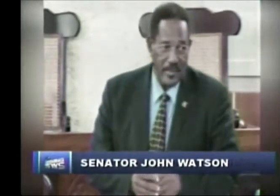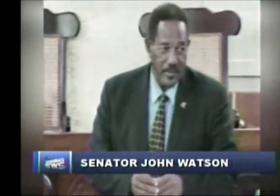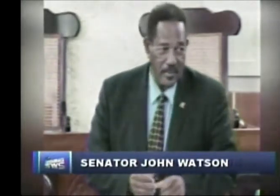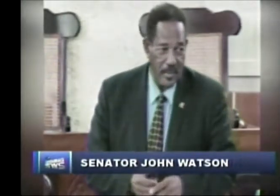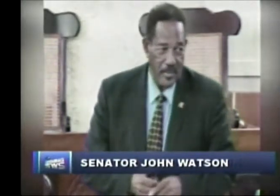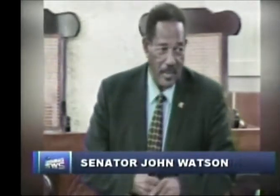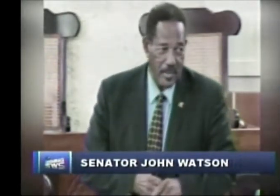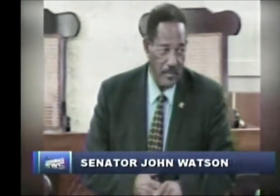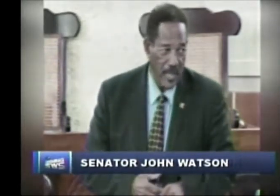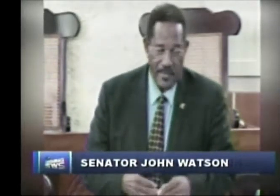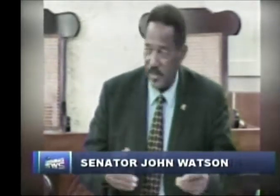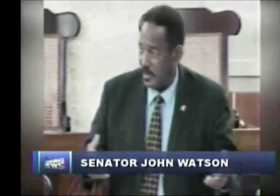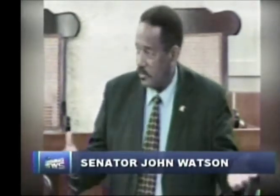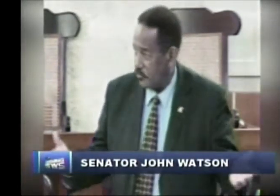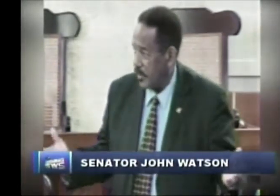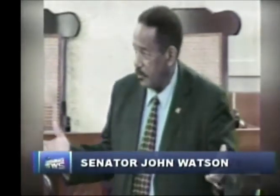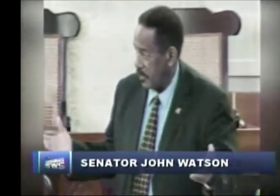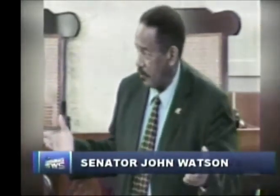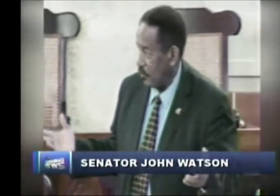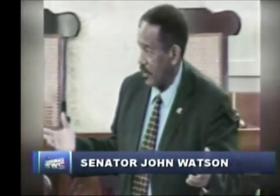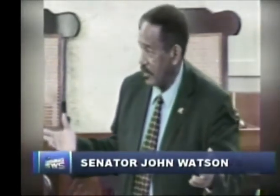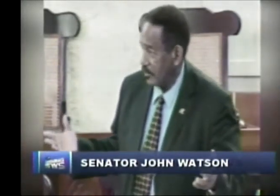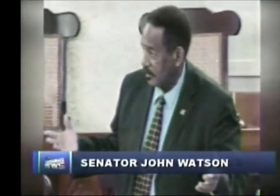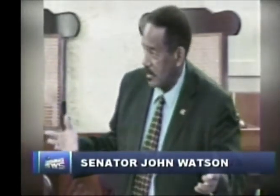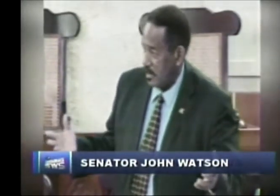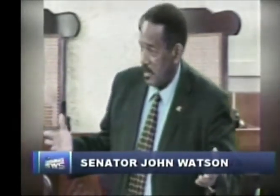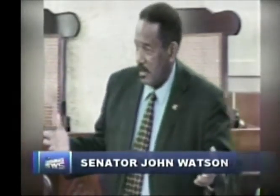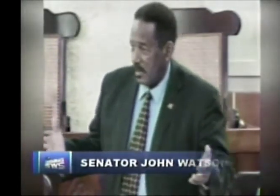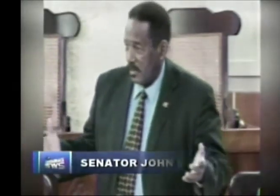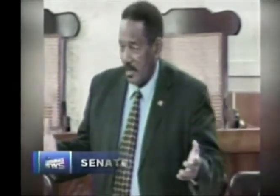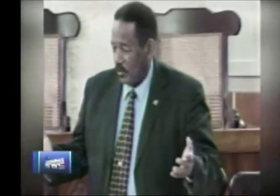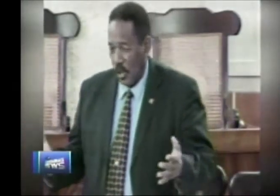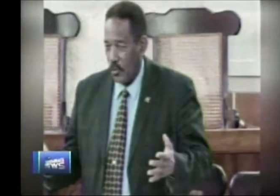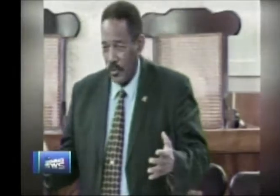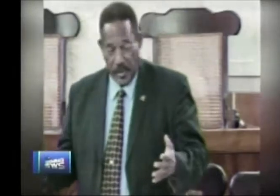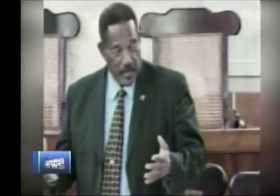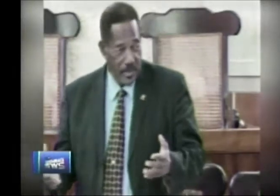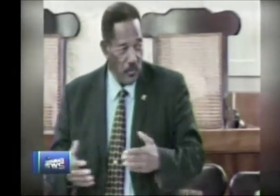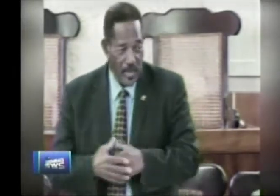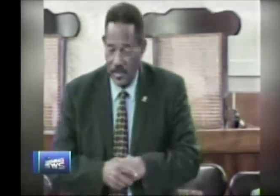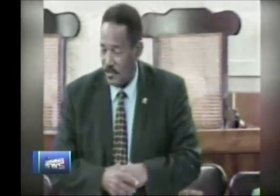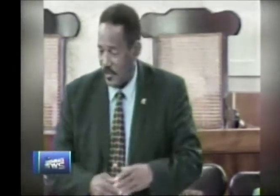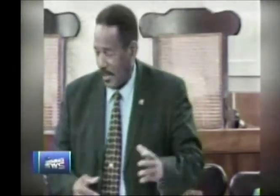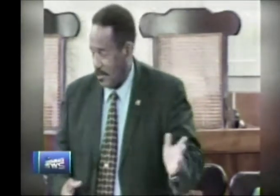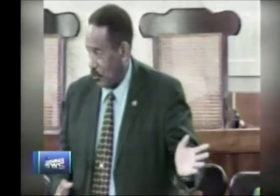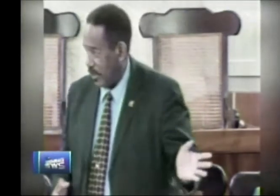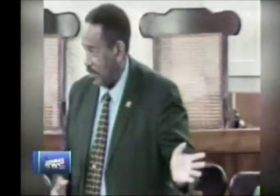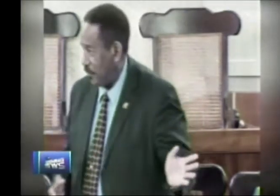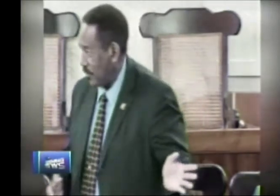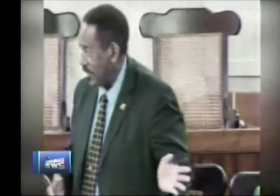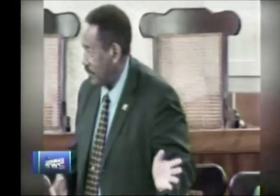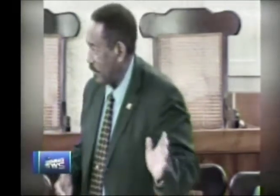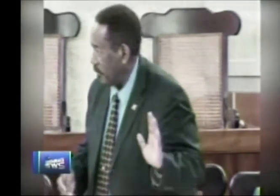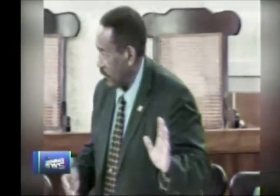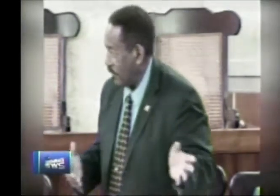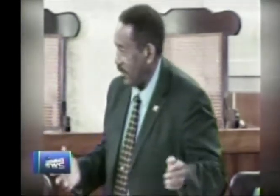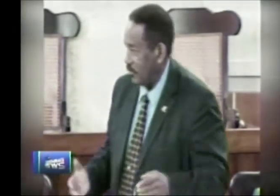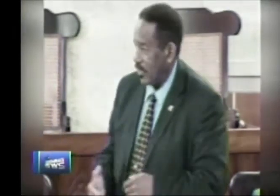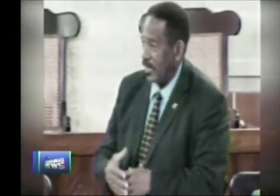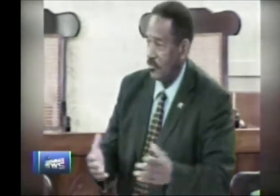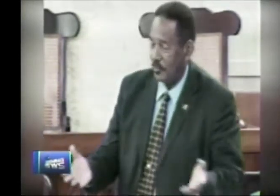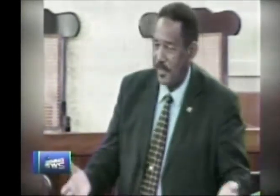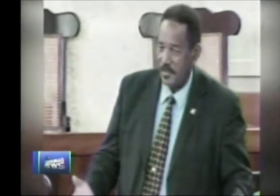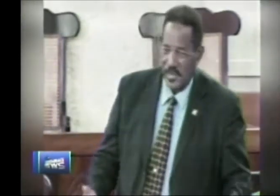that heavy industry could be supported. You're not going to, I mean, when Senator Wells spoke, he spoke about a theater